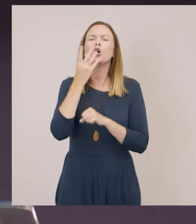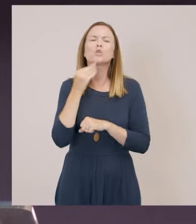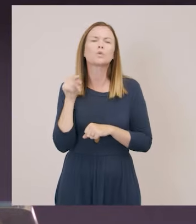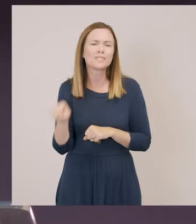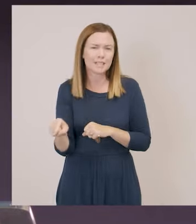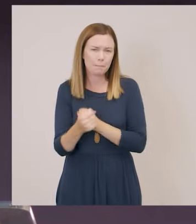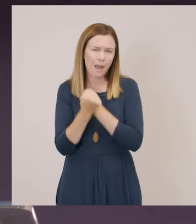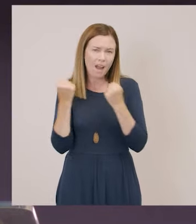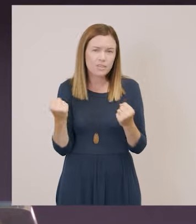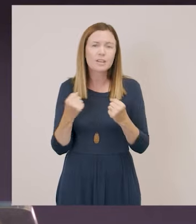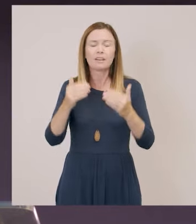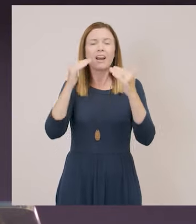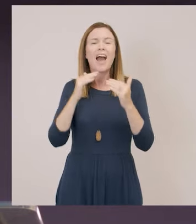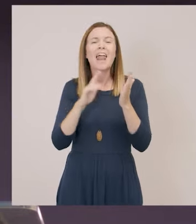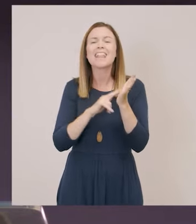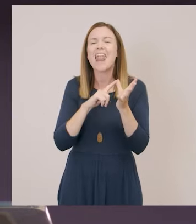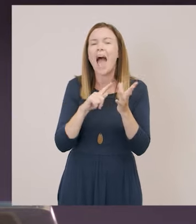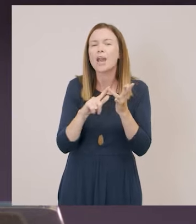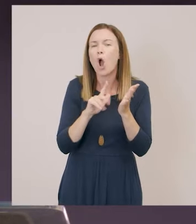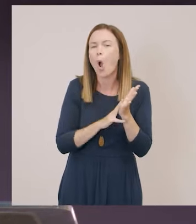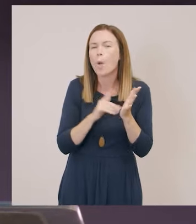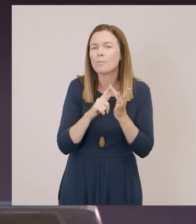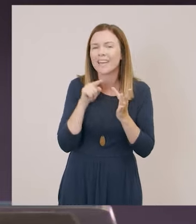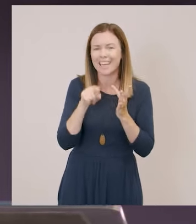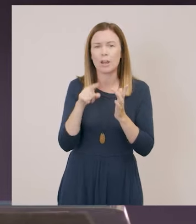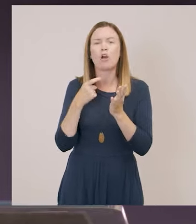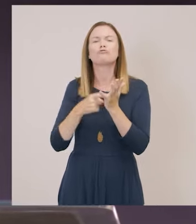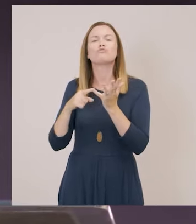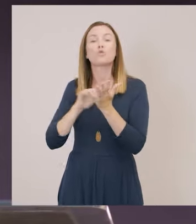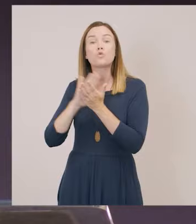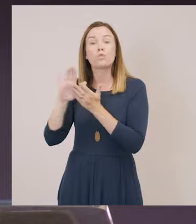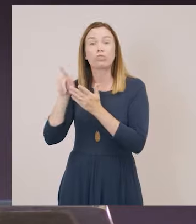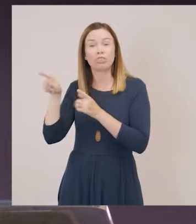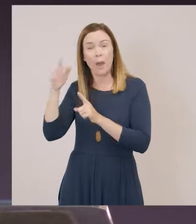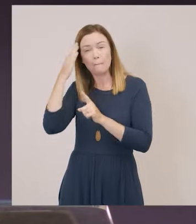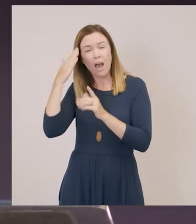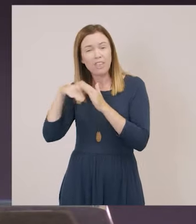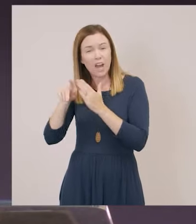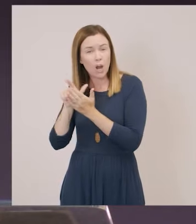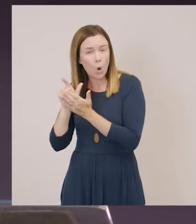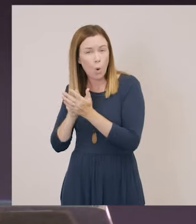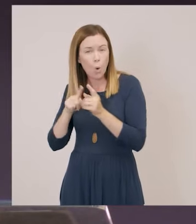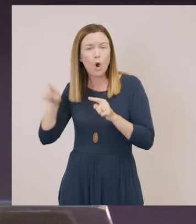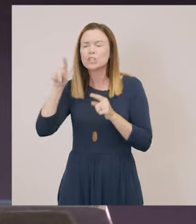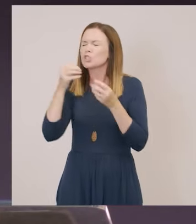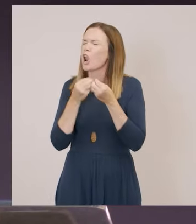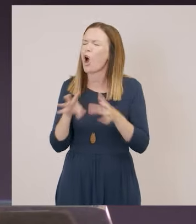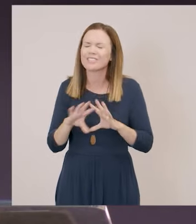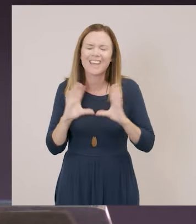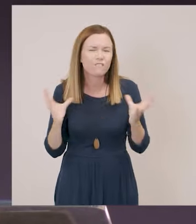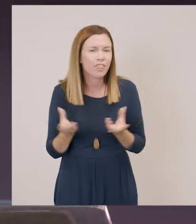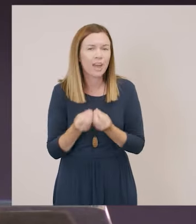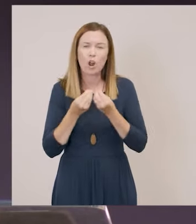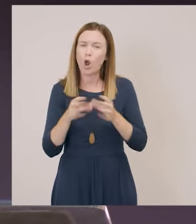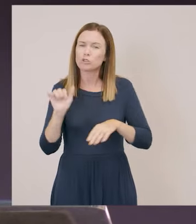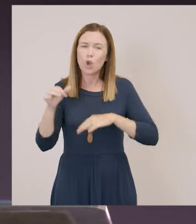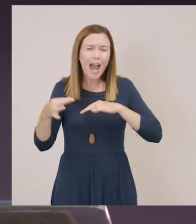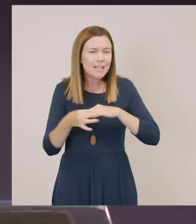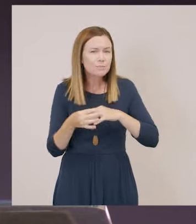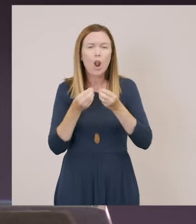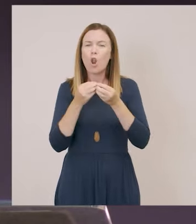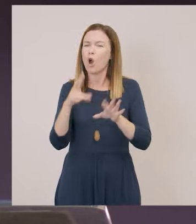him powerfully. Think about Naomi. Naomi was Ruth's mother-in-law. She lost everything. She lost her husband. She lost her